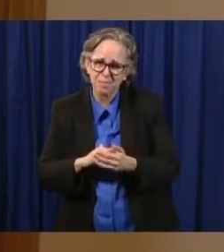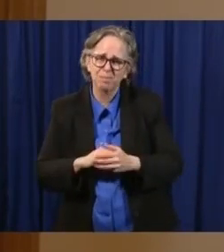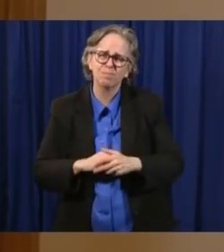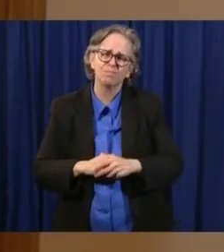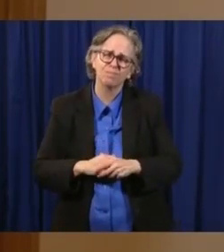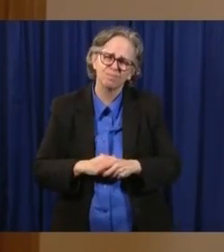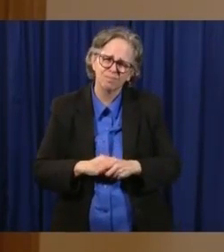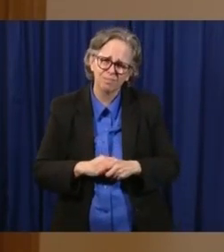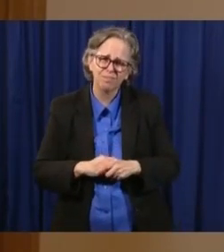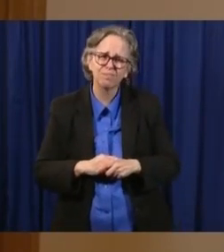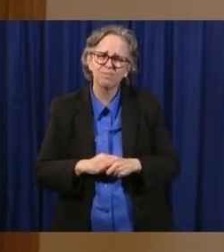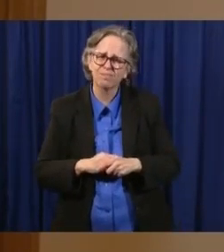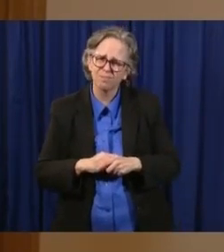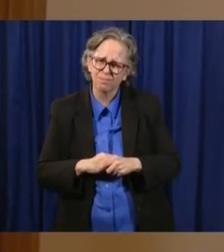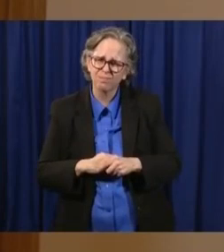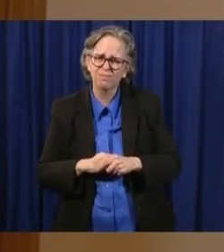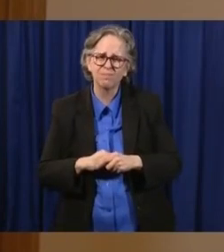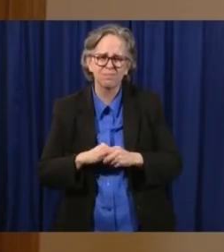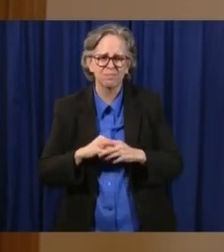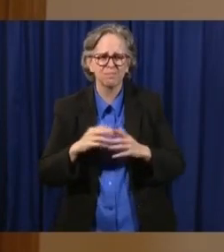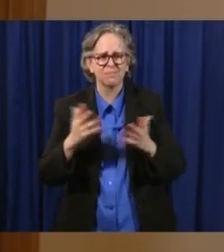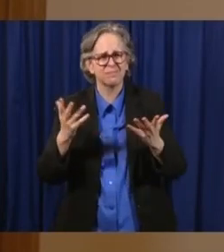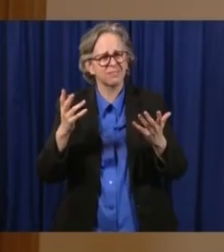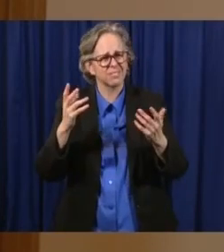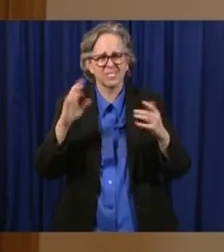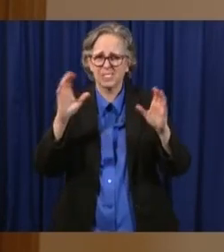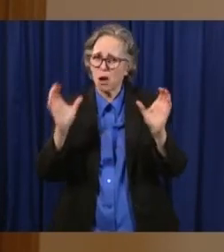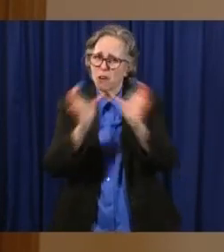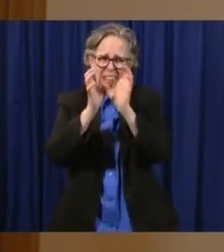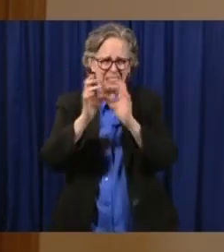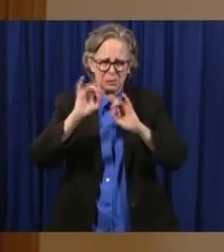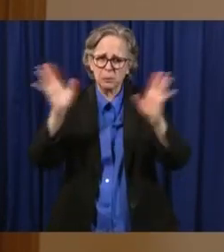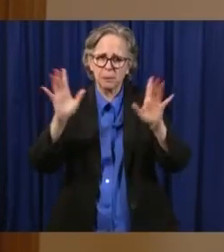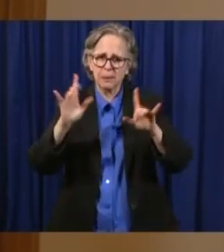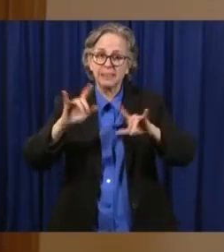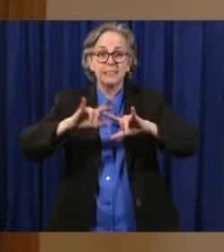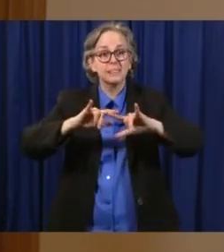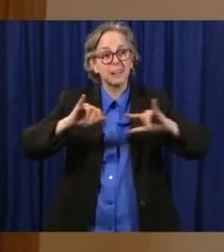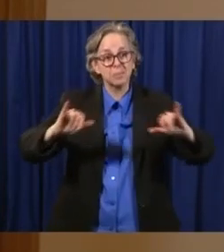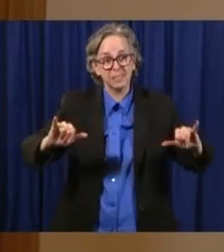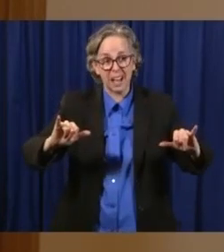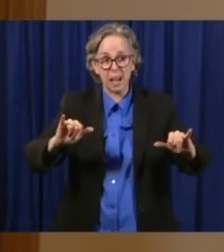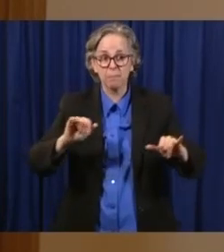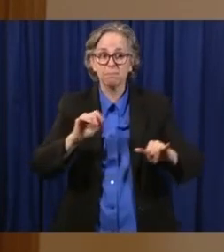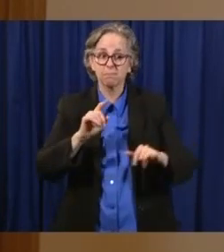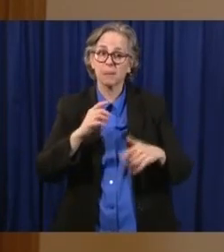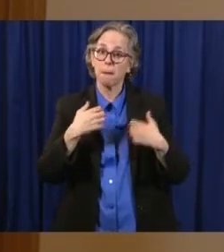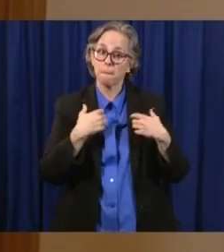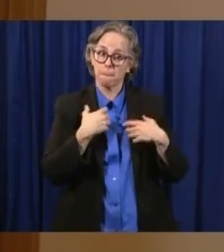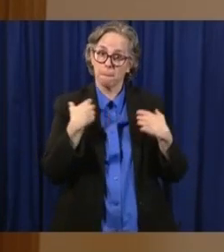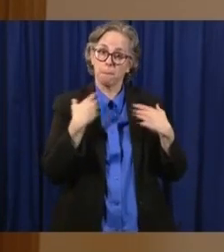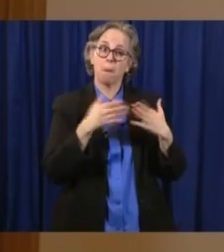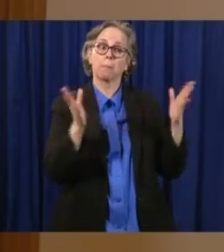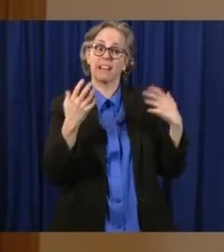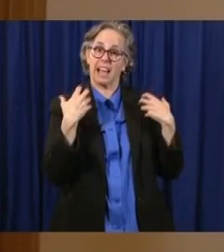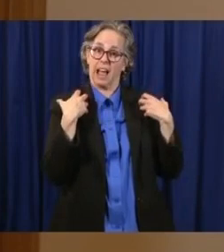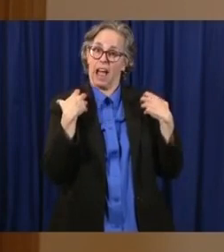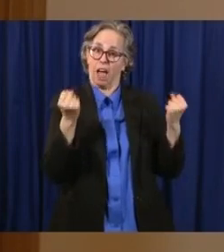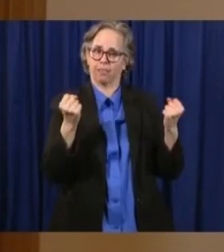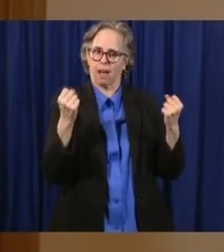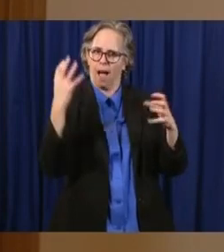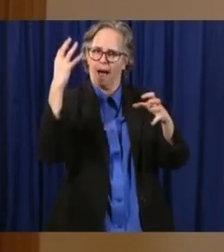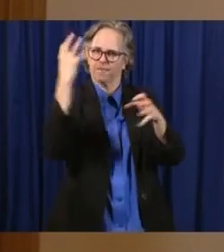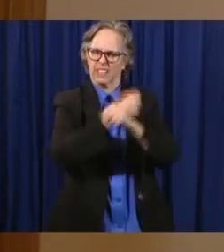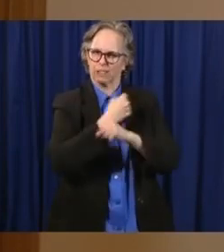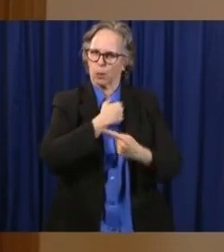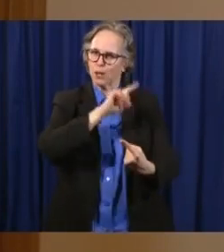it, public health victory in shutting this disease down and slowing its spread. The fear I have is that whenever we have these